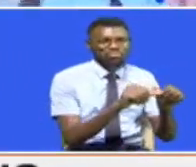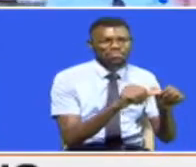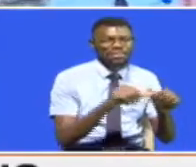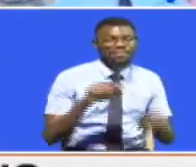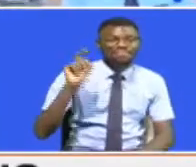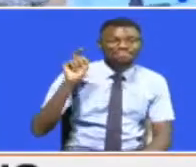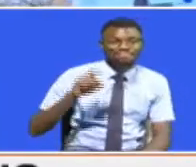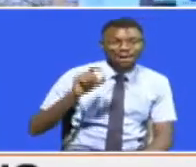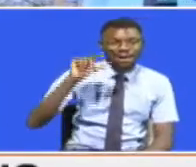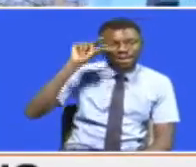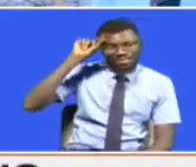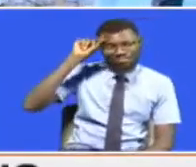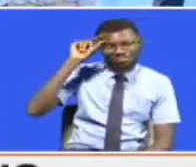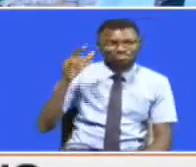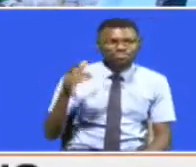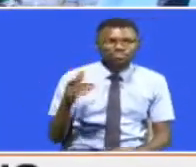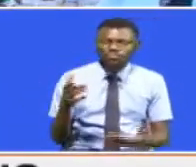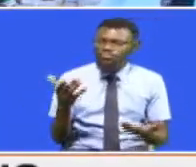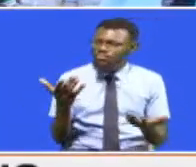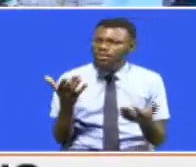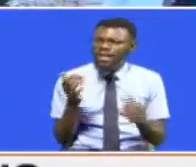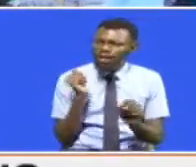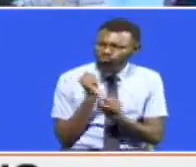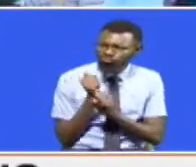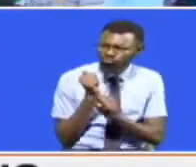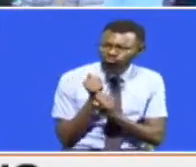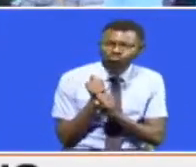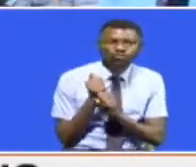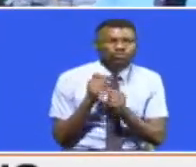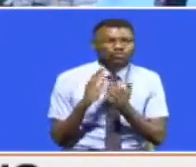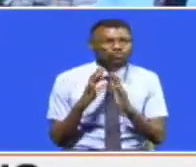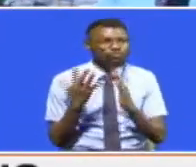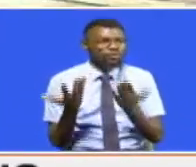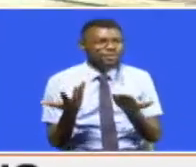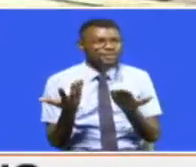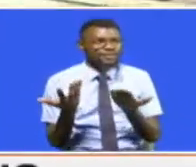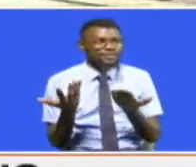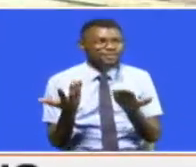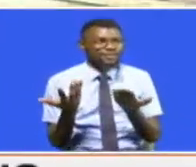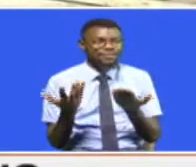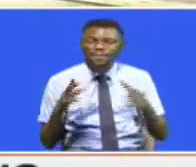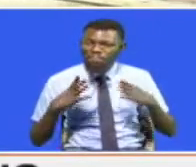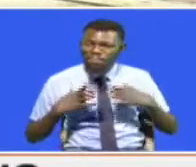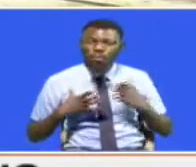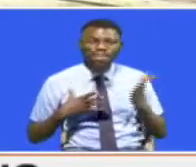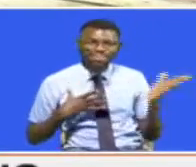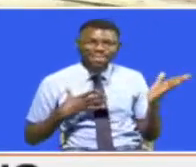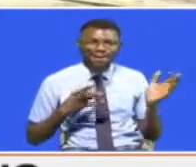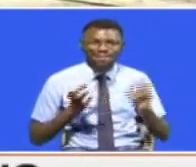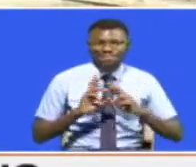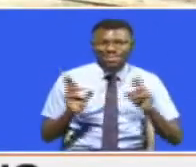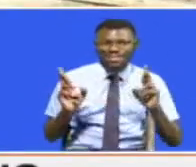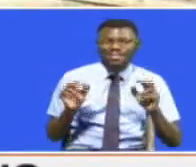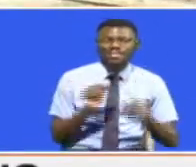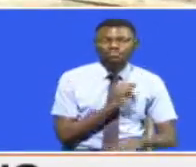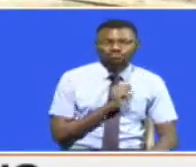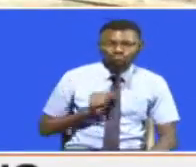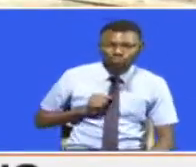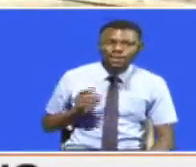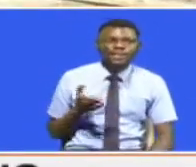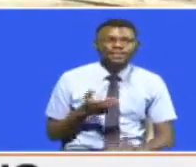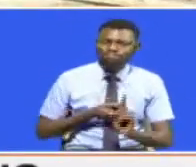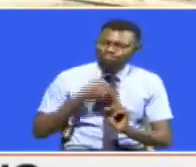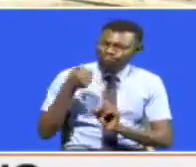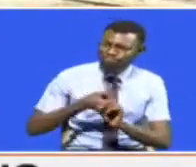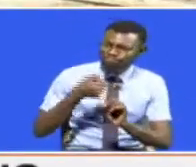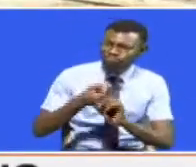pia serikali ihakikishe kwamba engineers hao wako wapi, wako hapa. This as the Senate has also pushed to have the